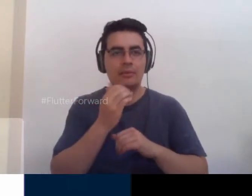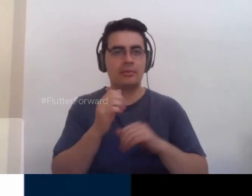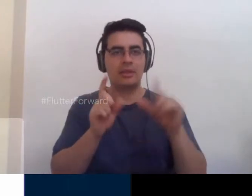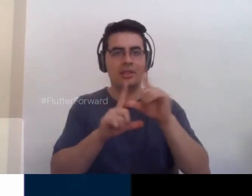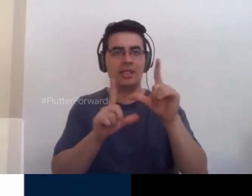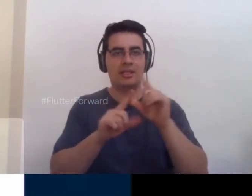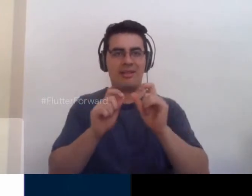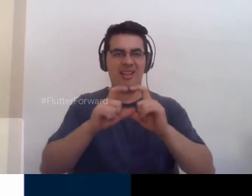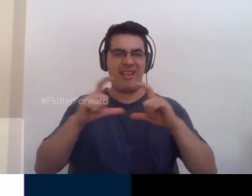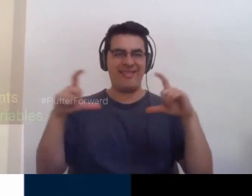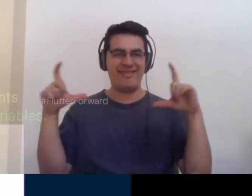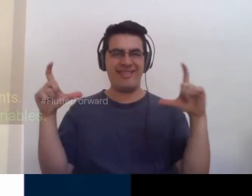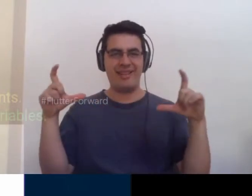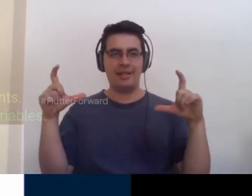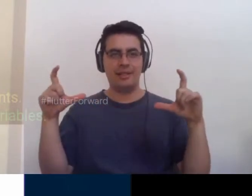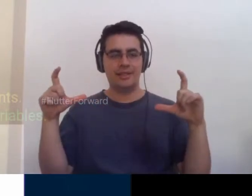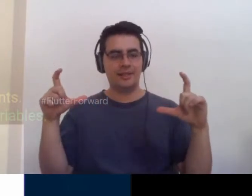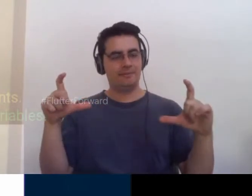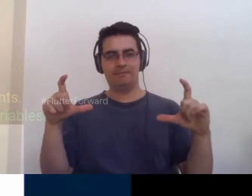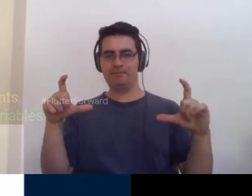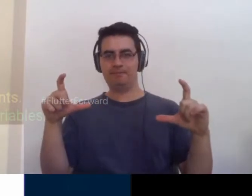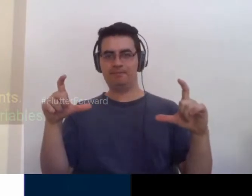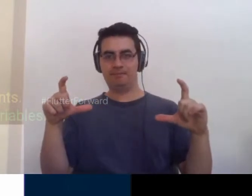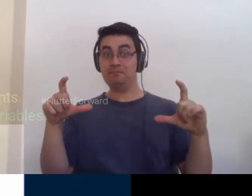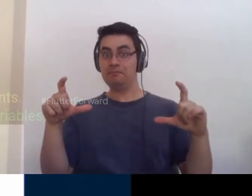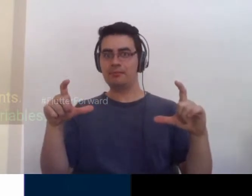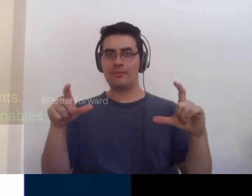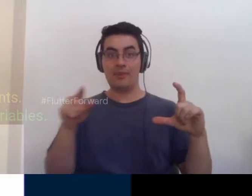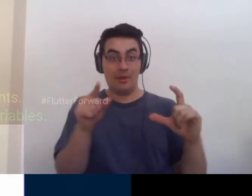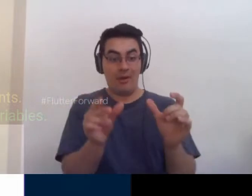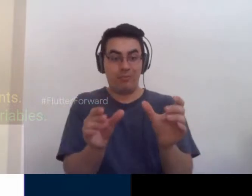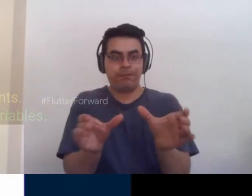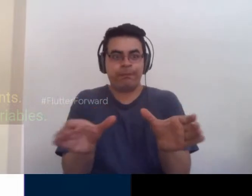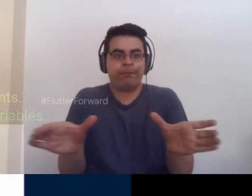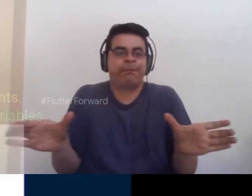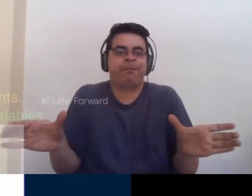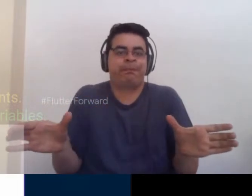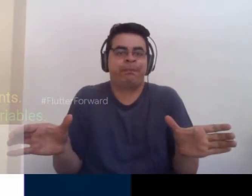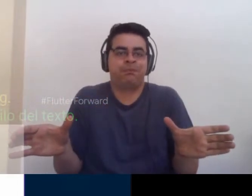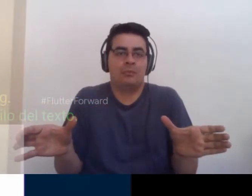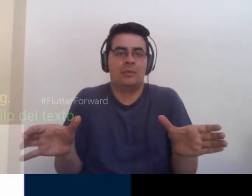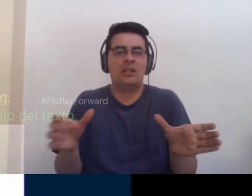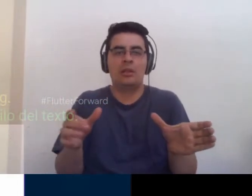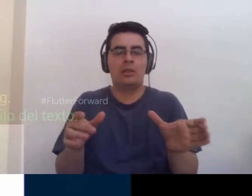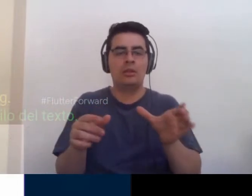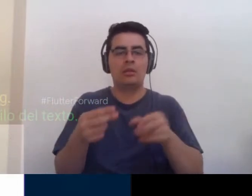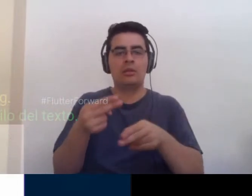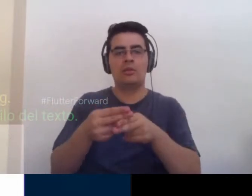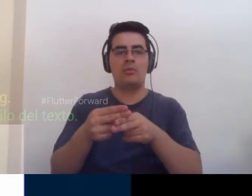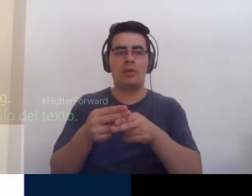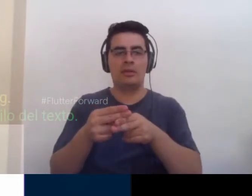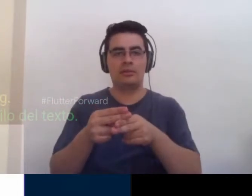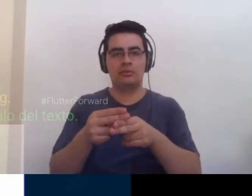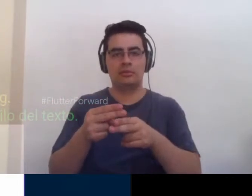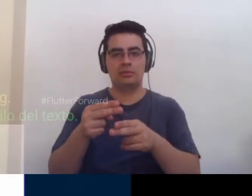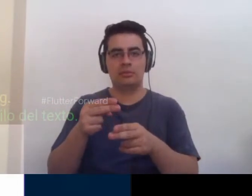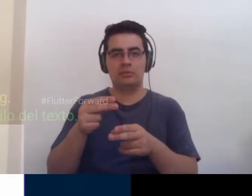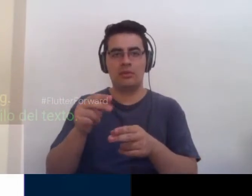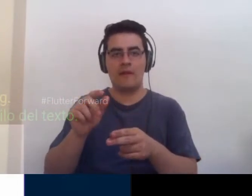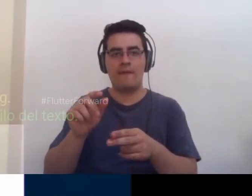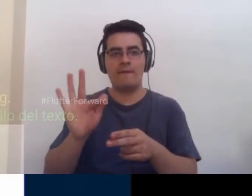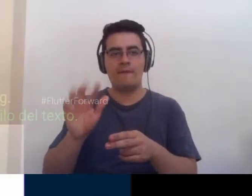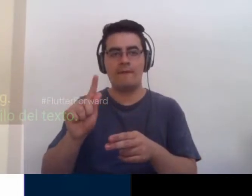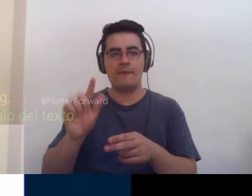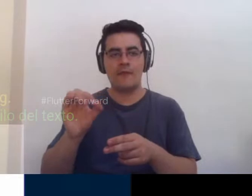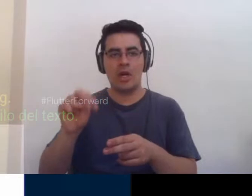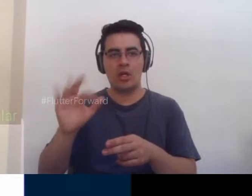them? This kind of effect is made possible by variable fonts. They give designers deep control over text